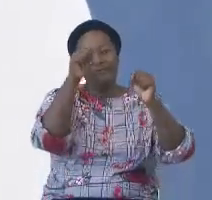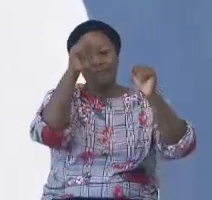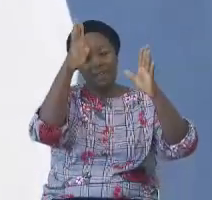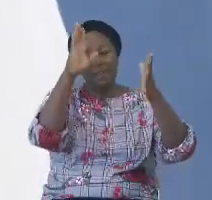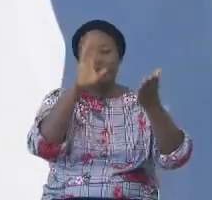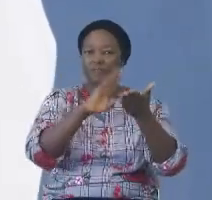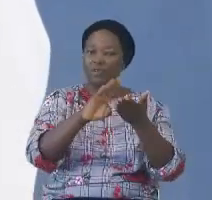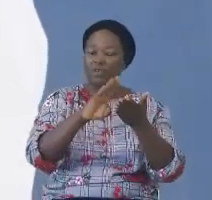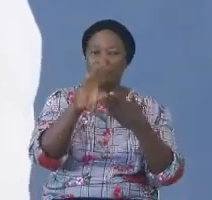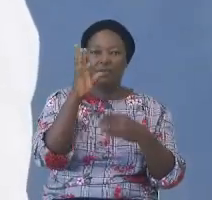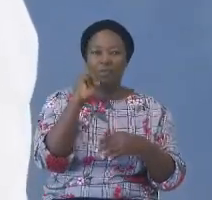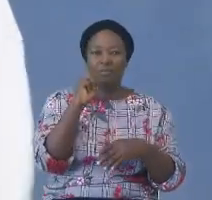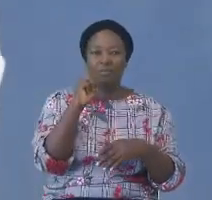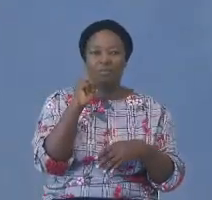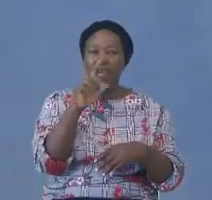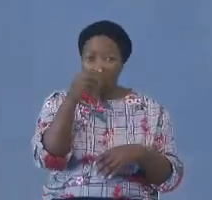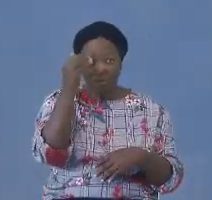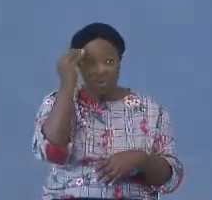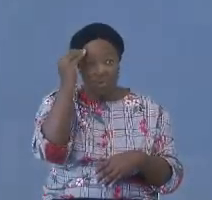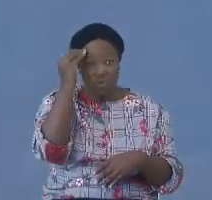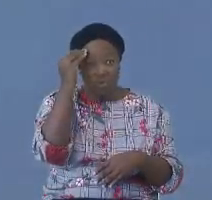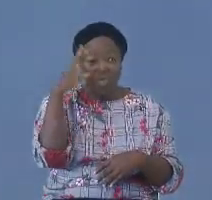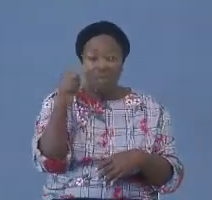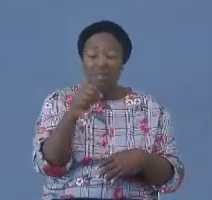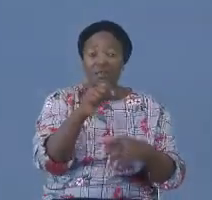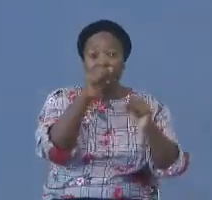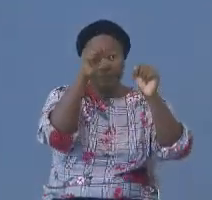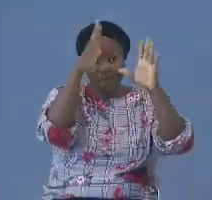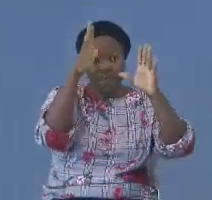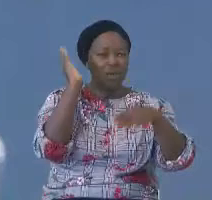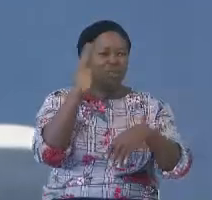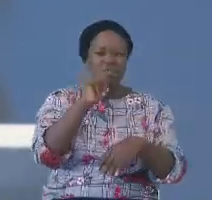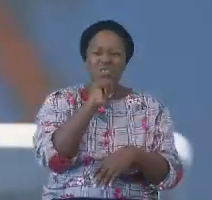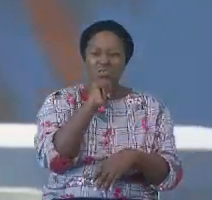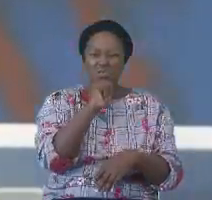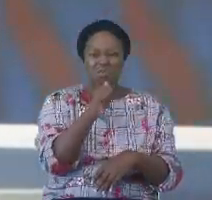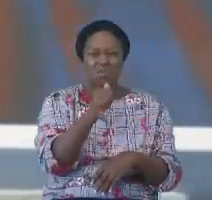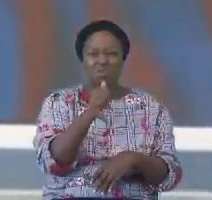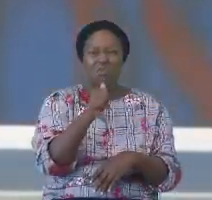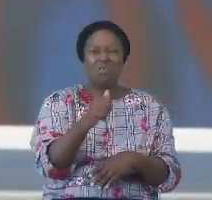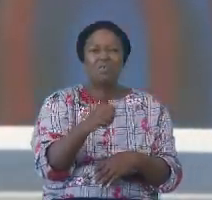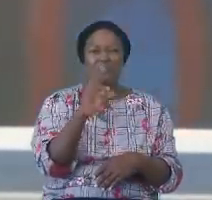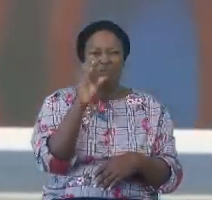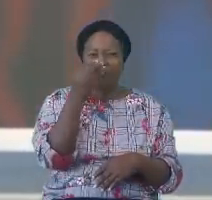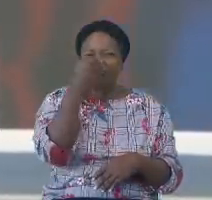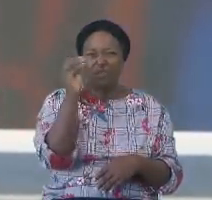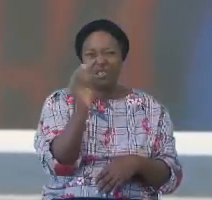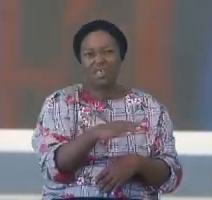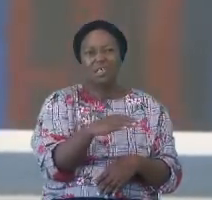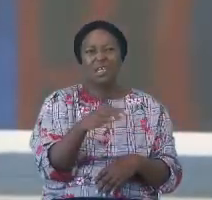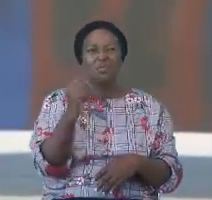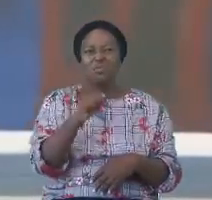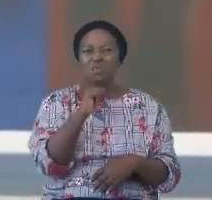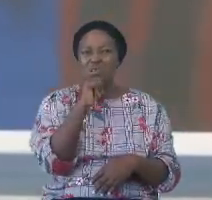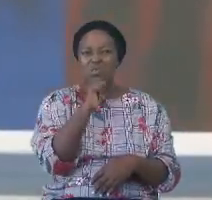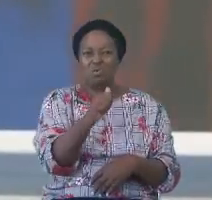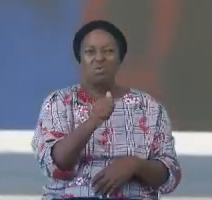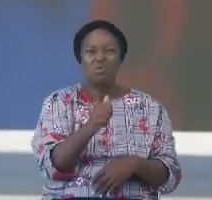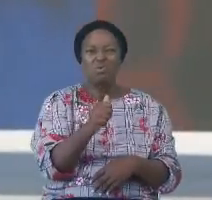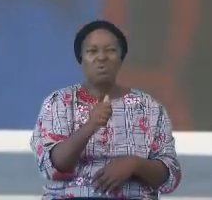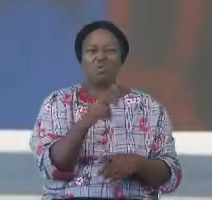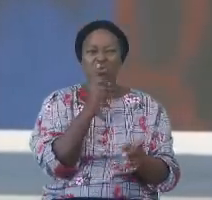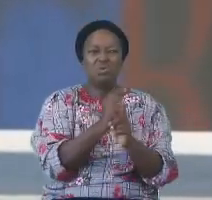supplication for you and he said father forgive them and you know the father will